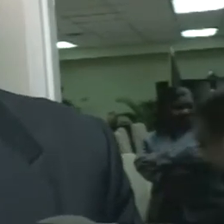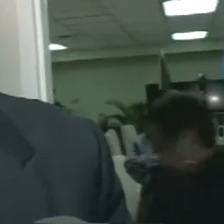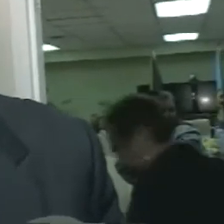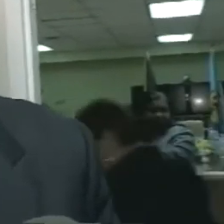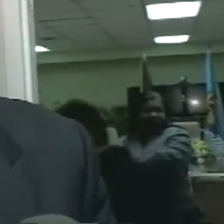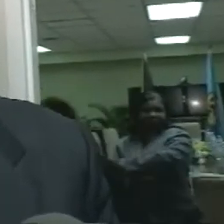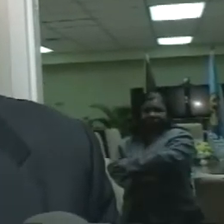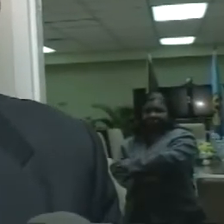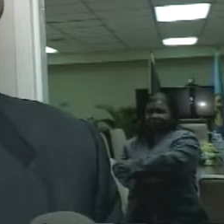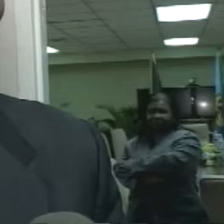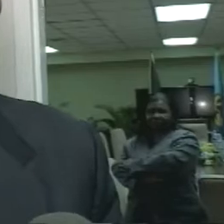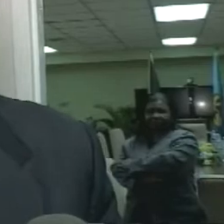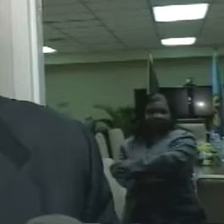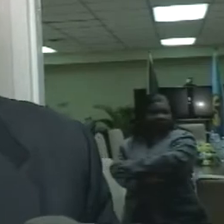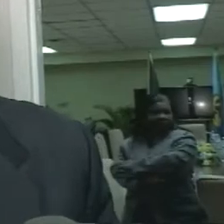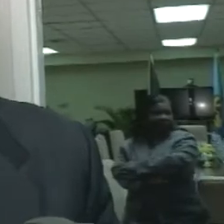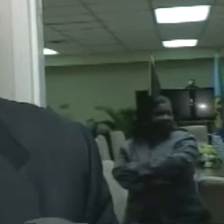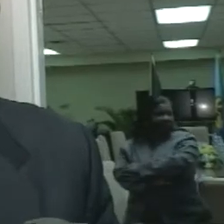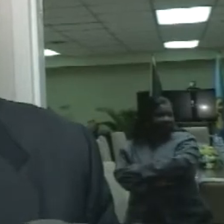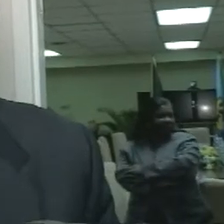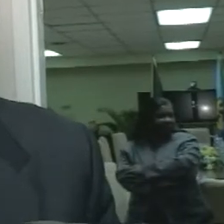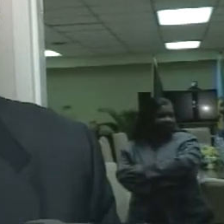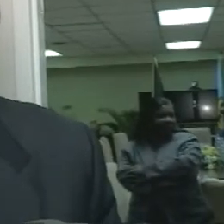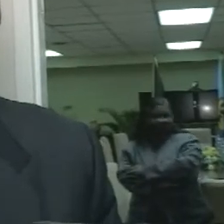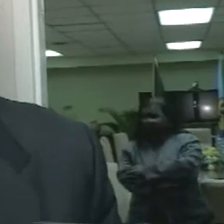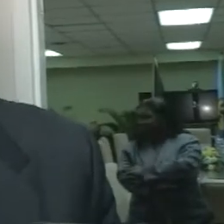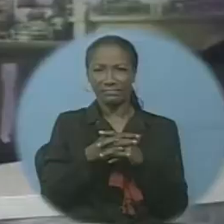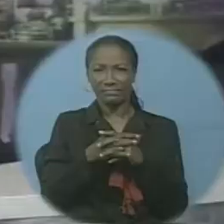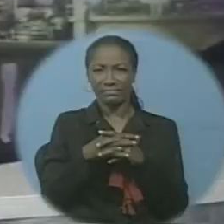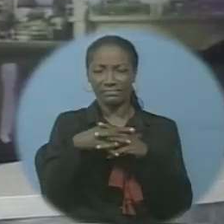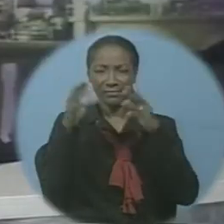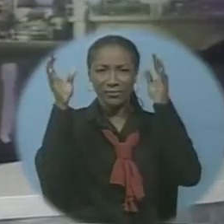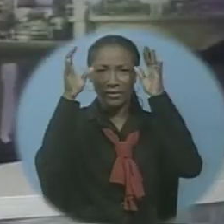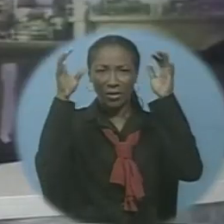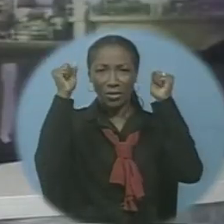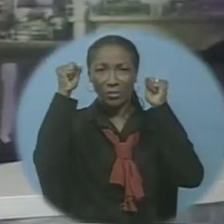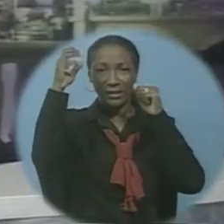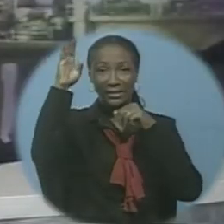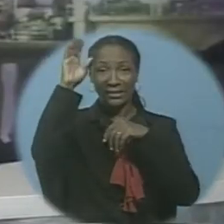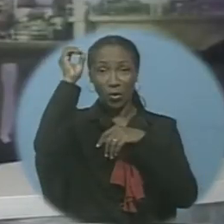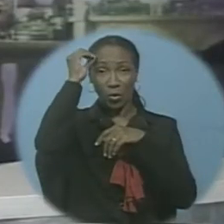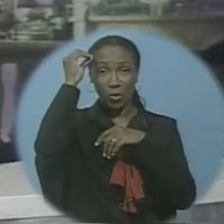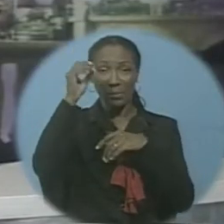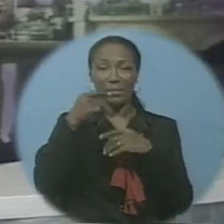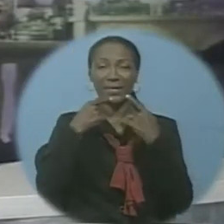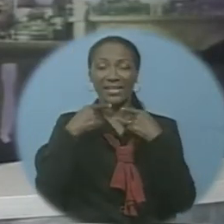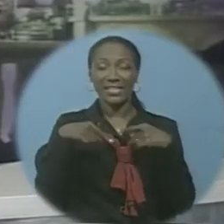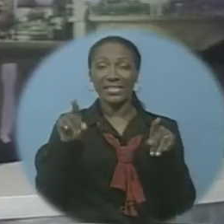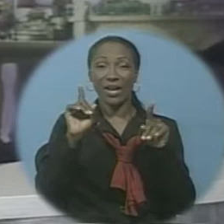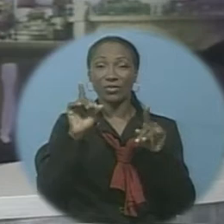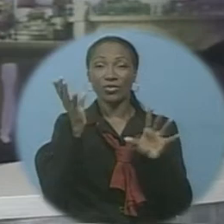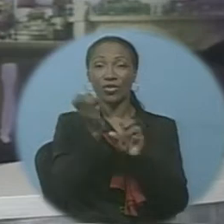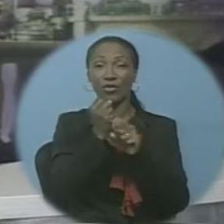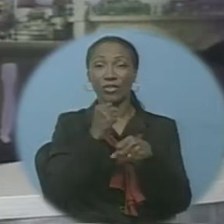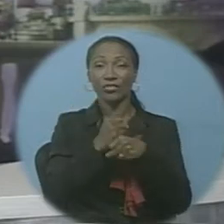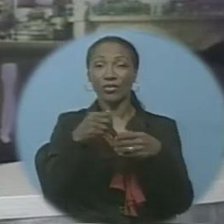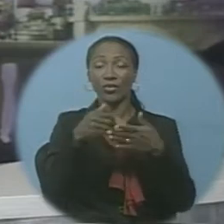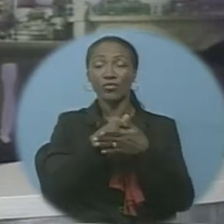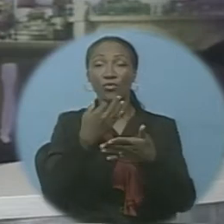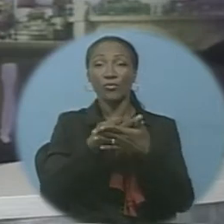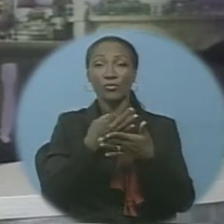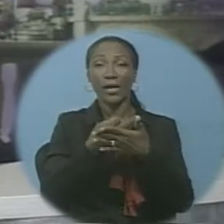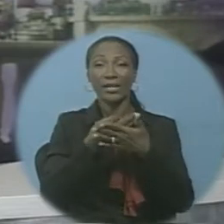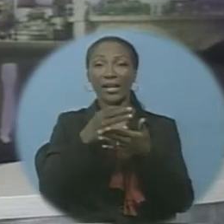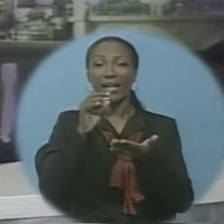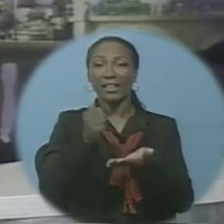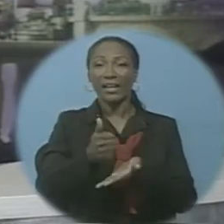but in a relationship based on horizontality. Meanwhile, President Obama has announced the creation of a new